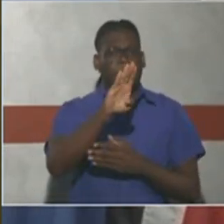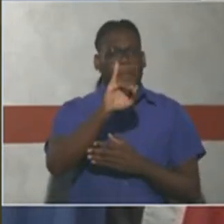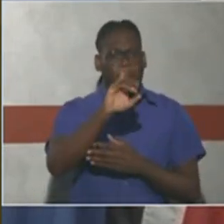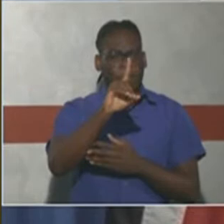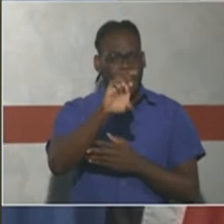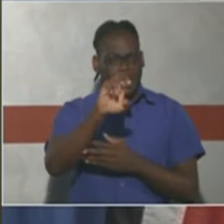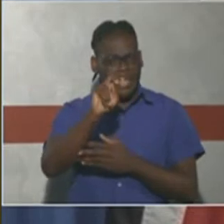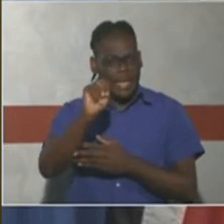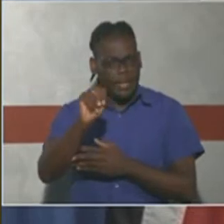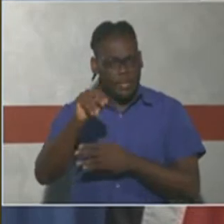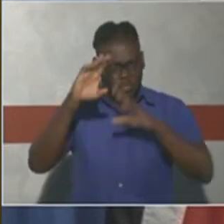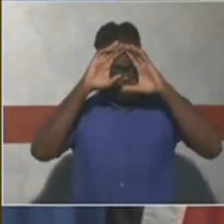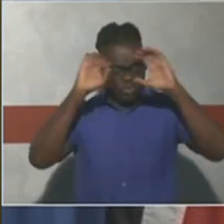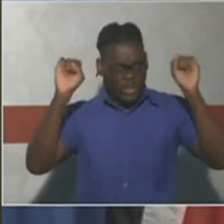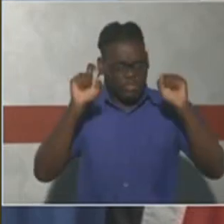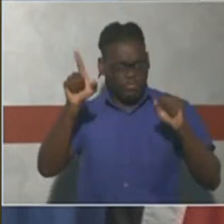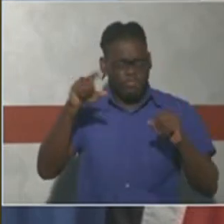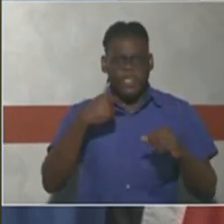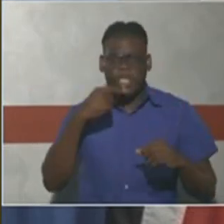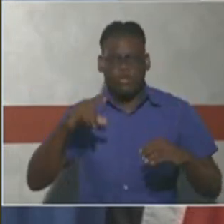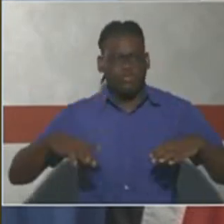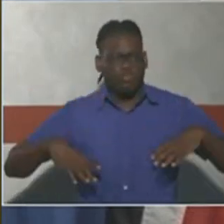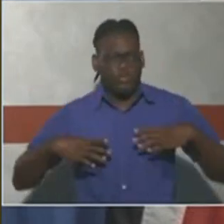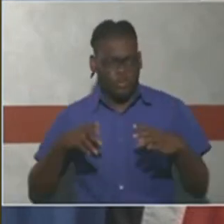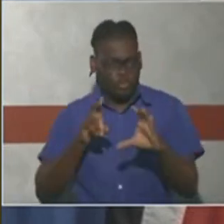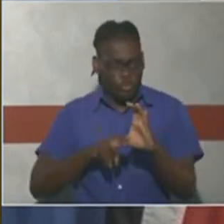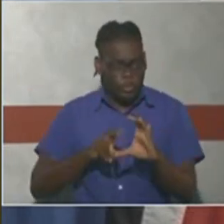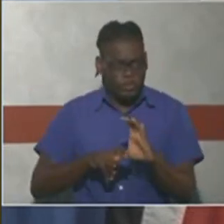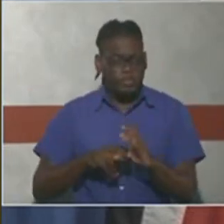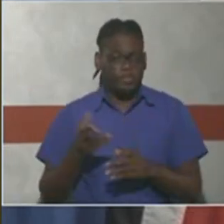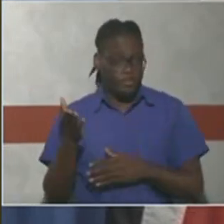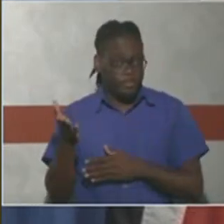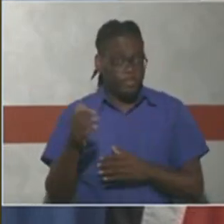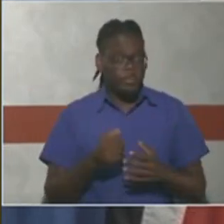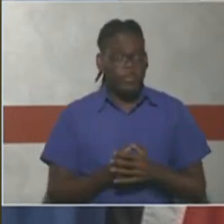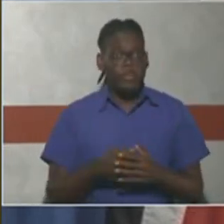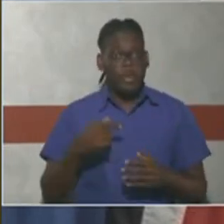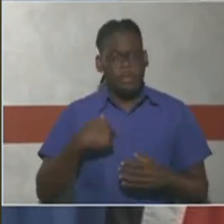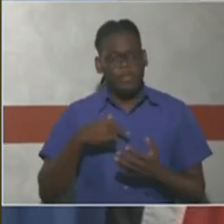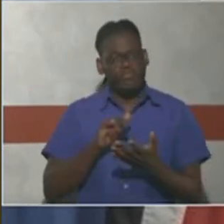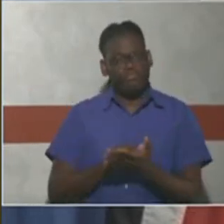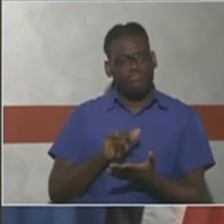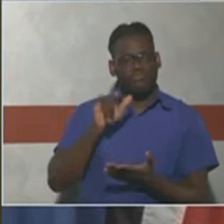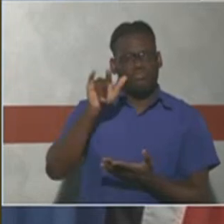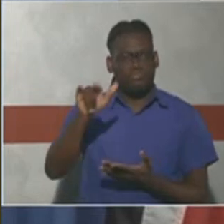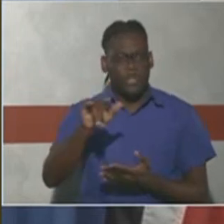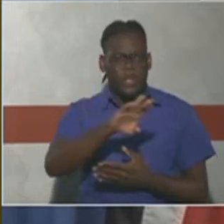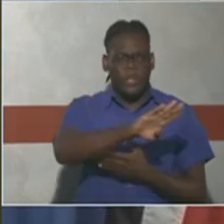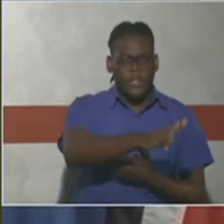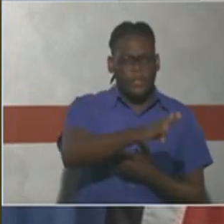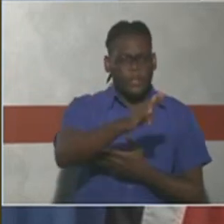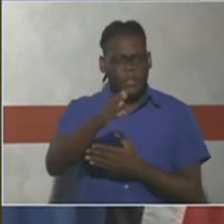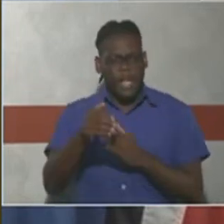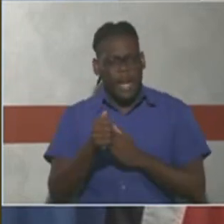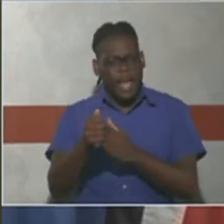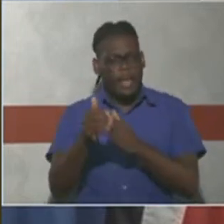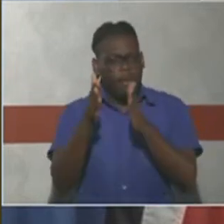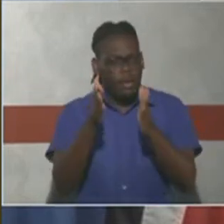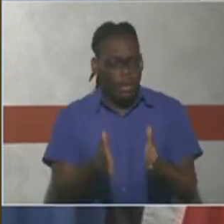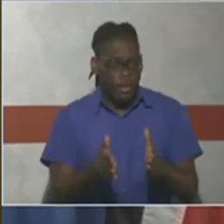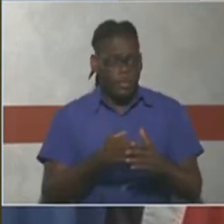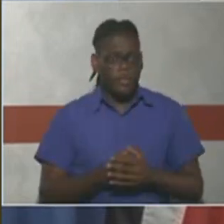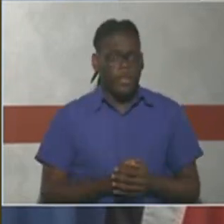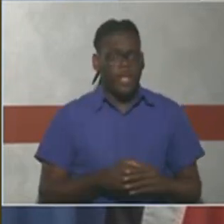Tobago, am Vice Chair of this initiative. CARICOM leaders engaged with the U.S. President Biden and